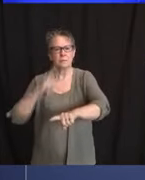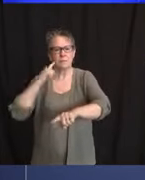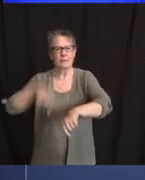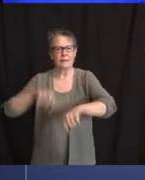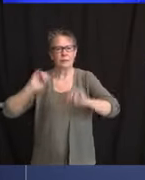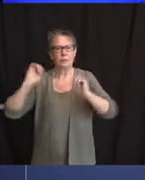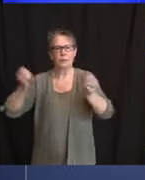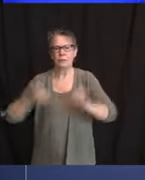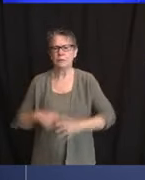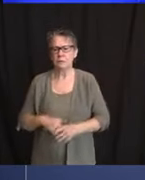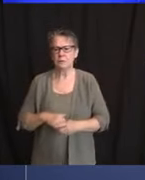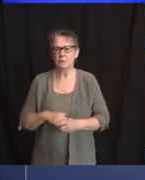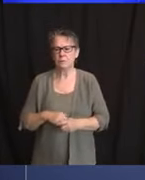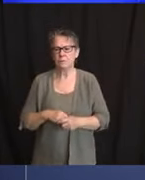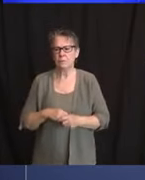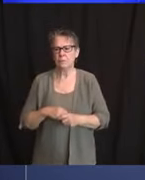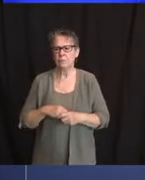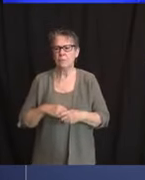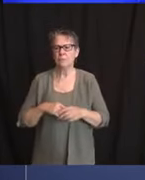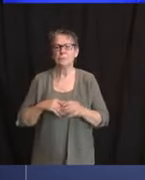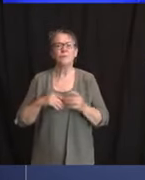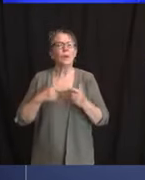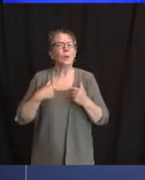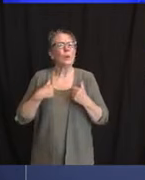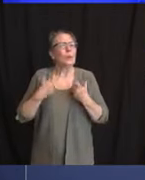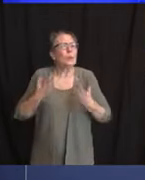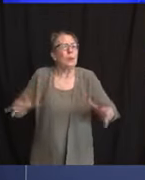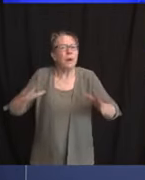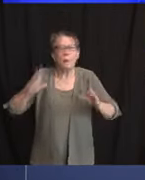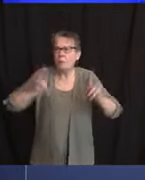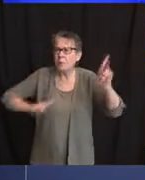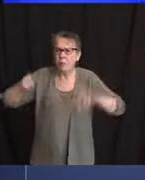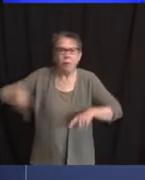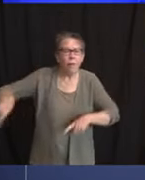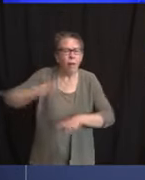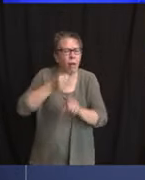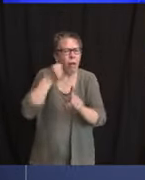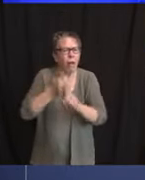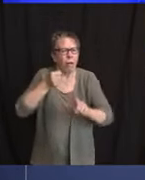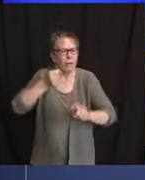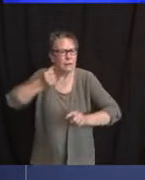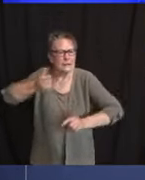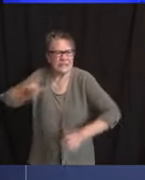than 9,000 of our loved ones to COVID-19. We did not